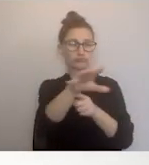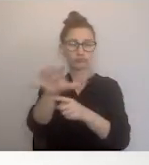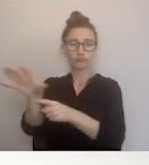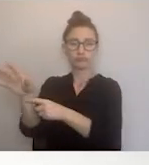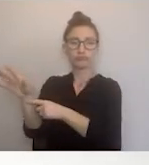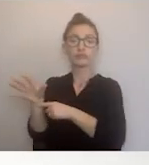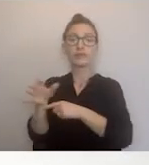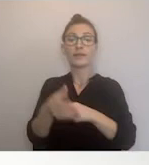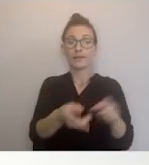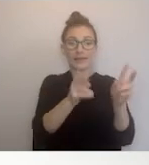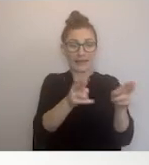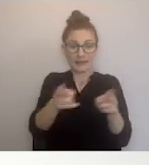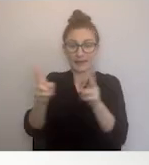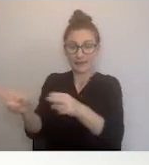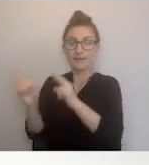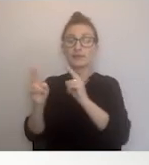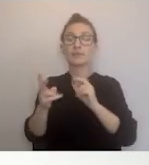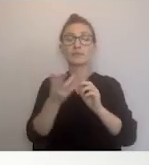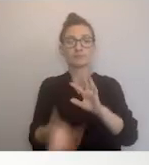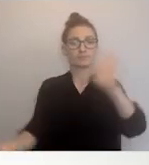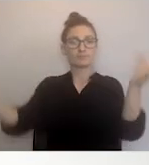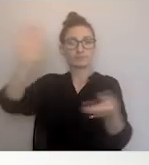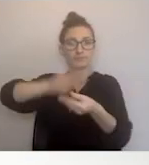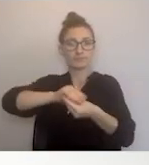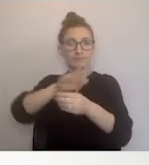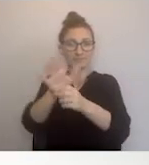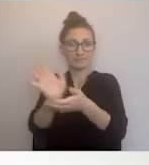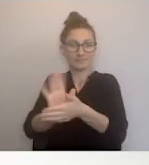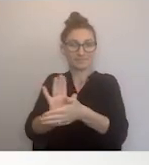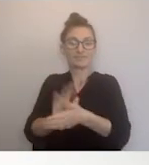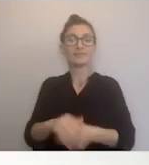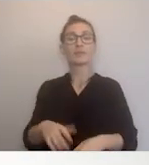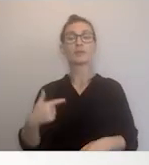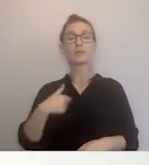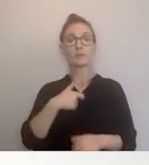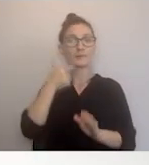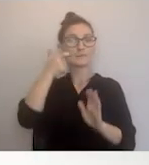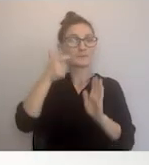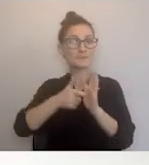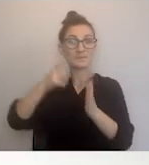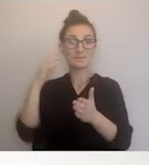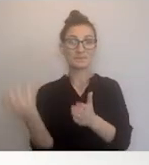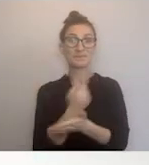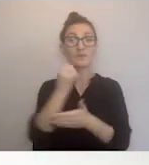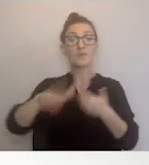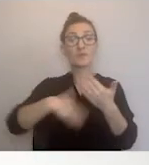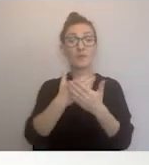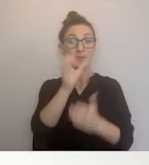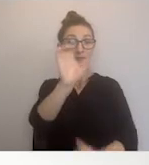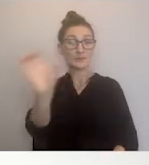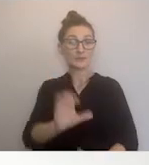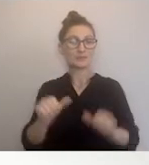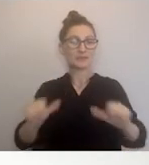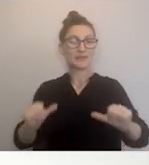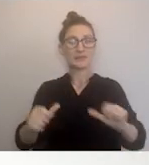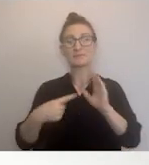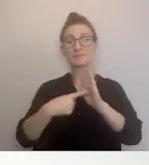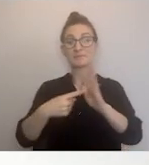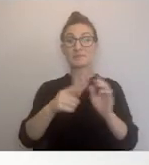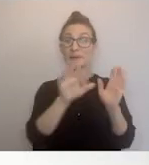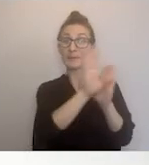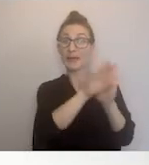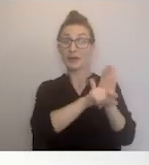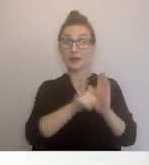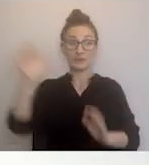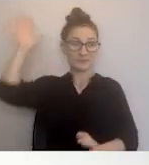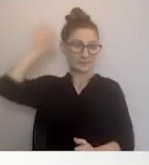and edited into a complete production. We utilize many of the functions of Zoom, including virtual backgrounds. We